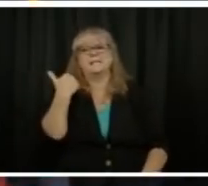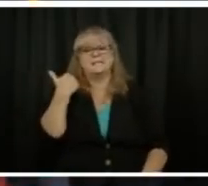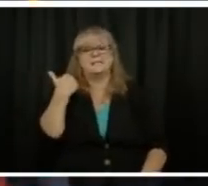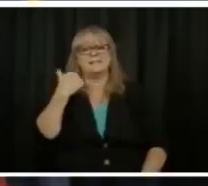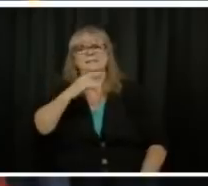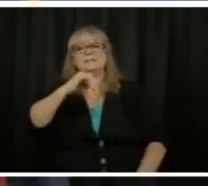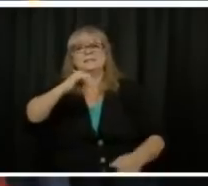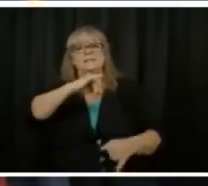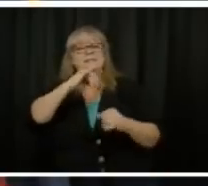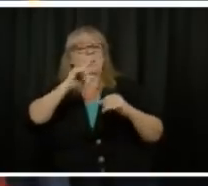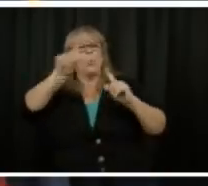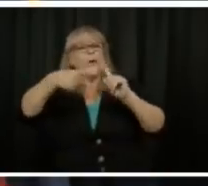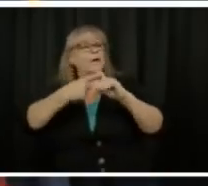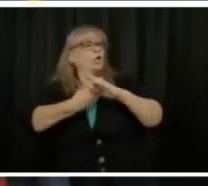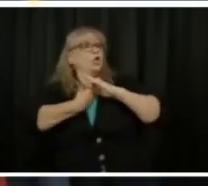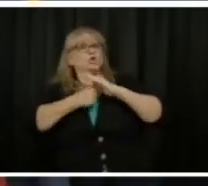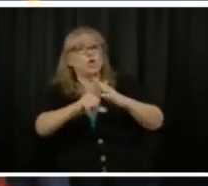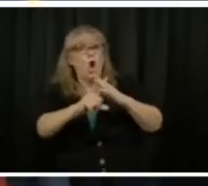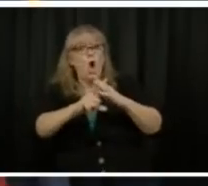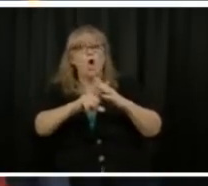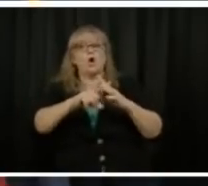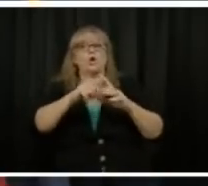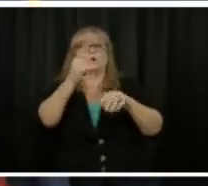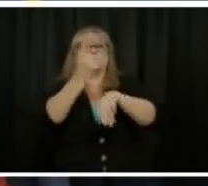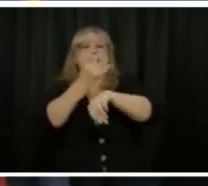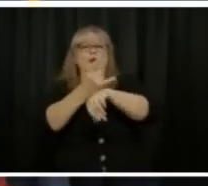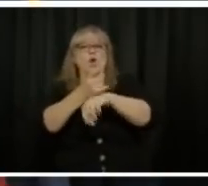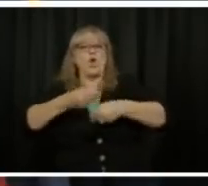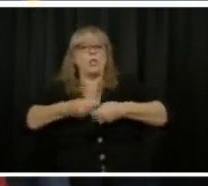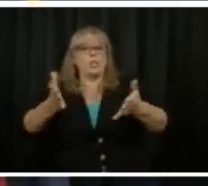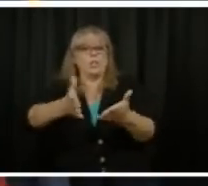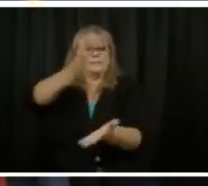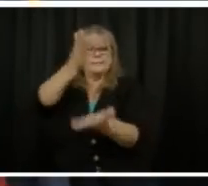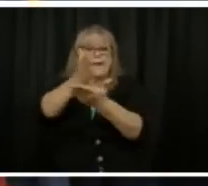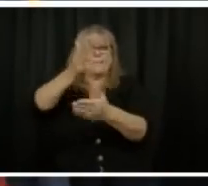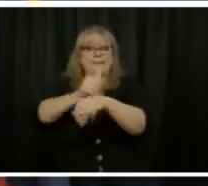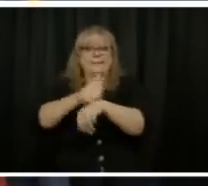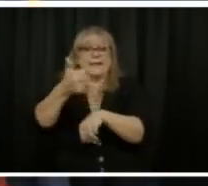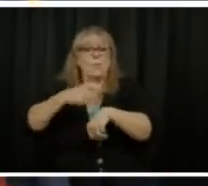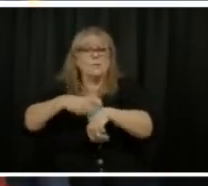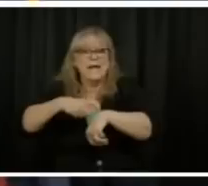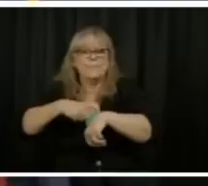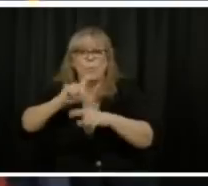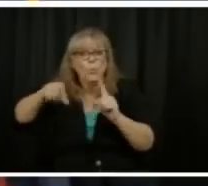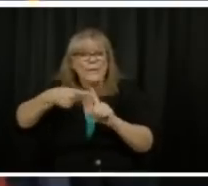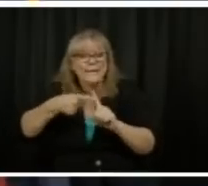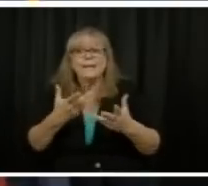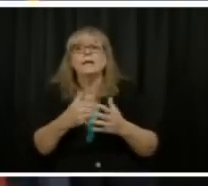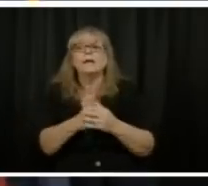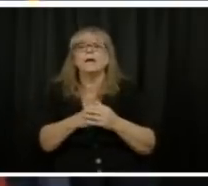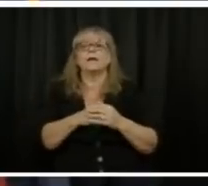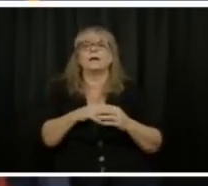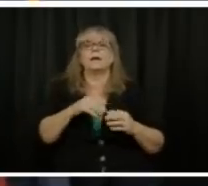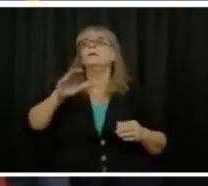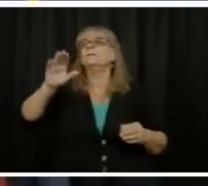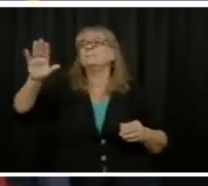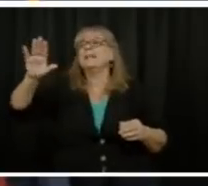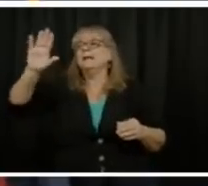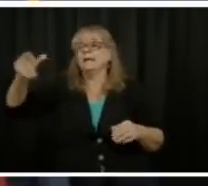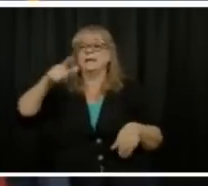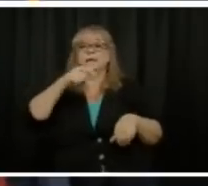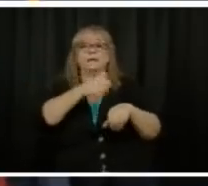bad law in Colorado that says the last call has to be 2 a.m. I don't know why. Most bars have it like a 1:40 because they don't